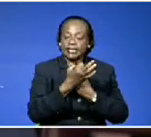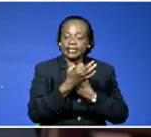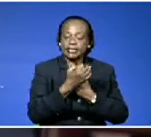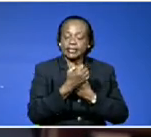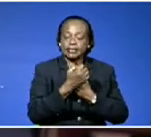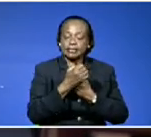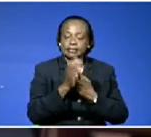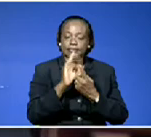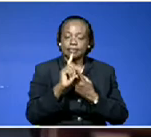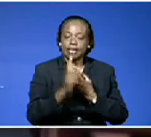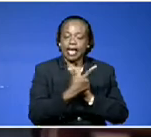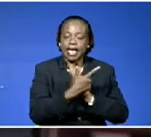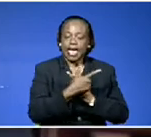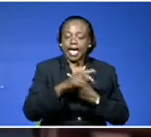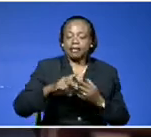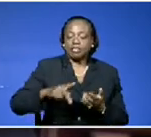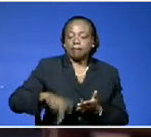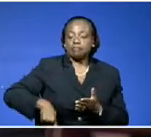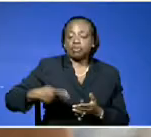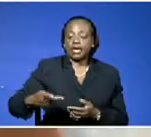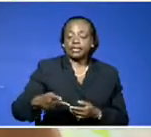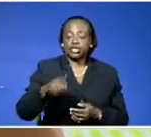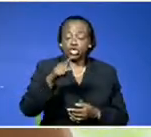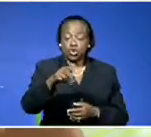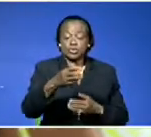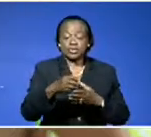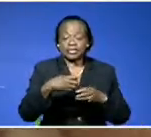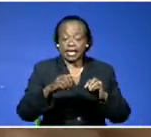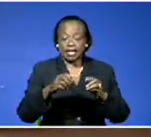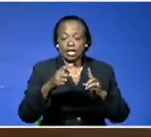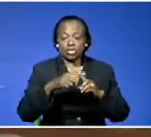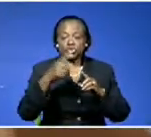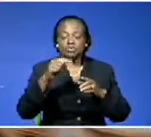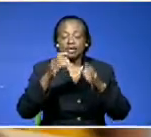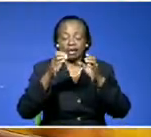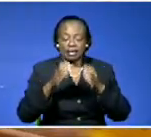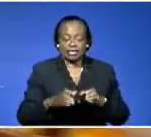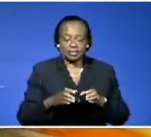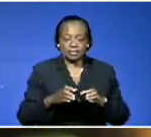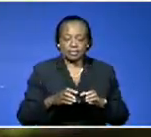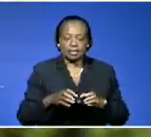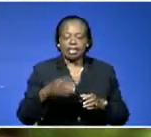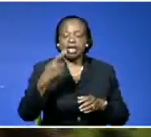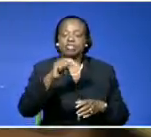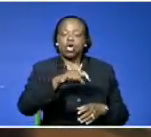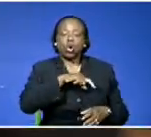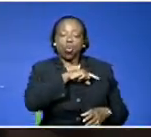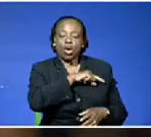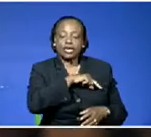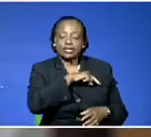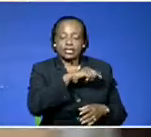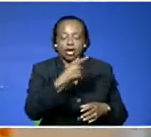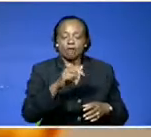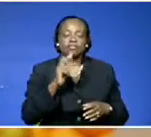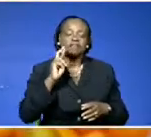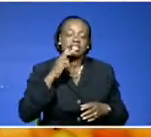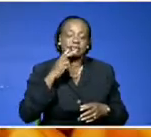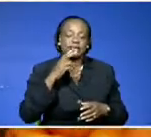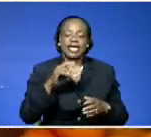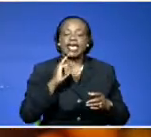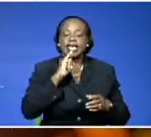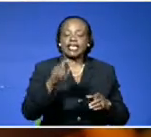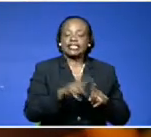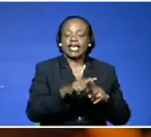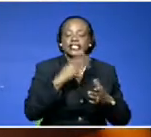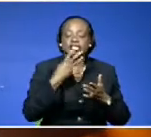okay? And the price to which you sell to the customer. And as for the quality of the vegetables grown in the country, he says it is as good